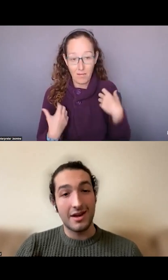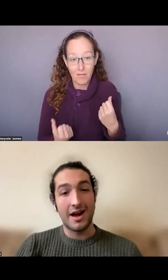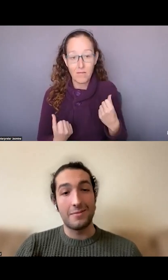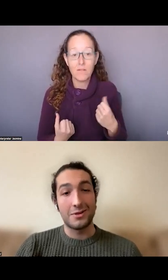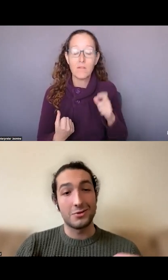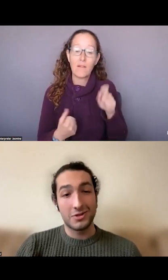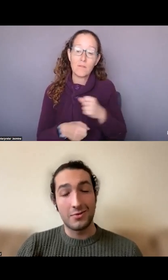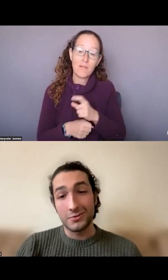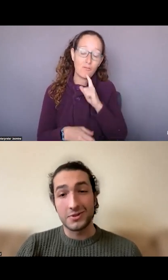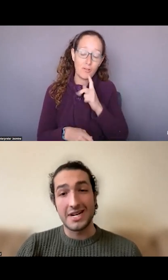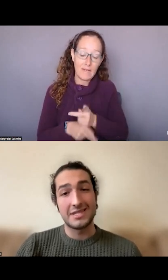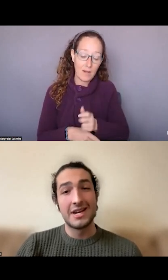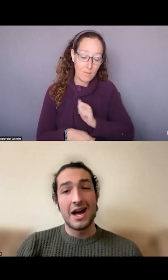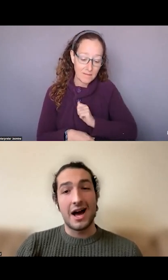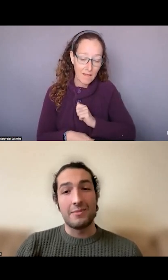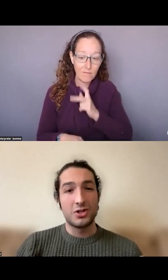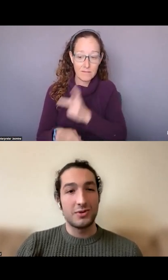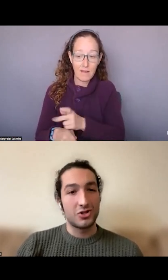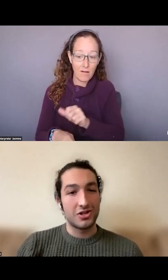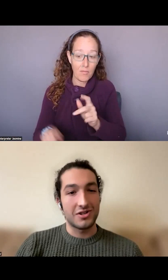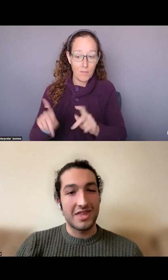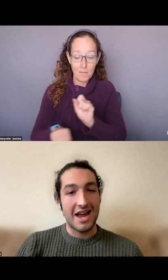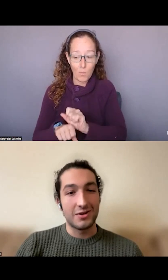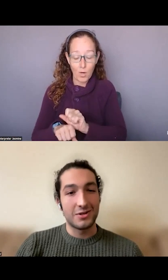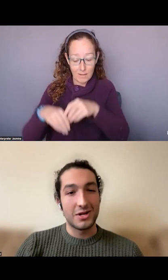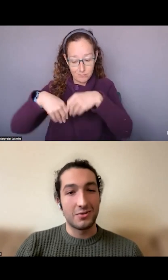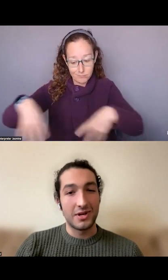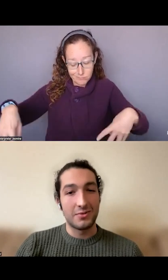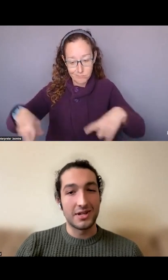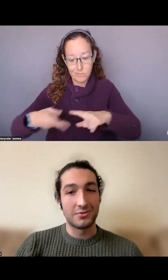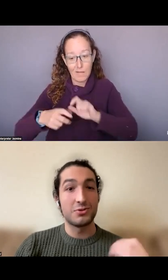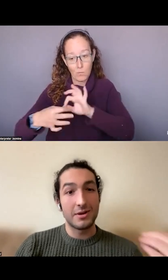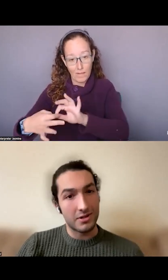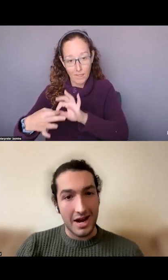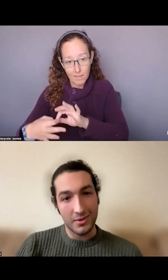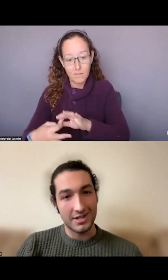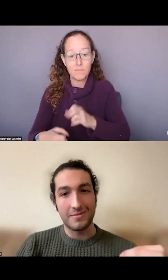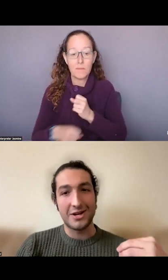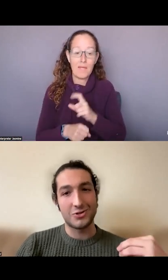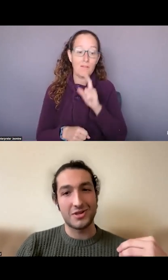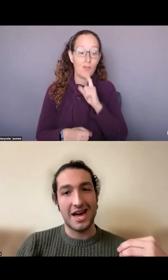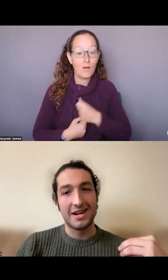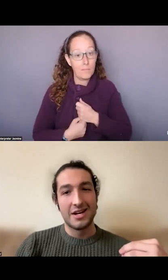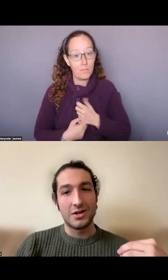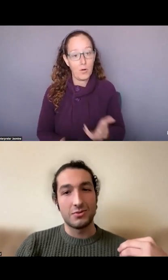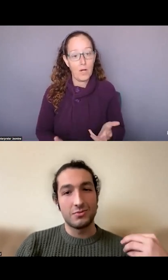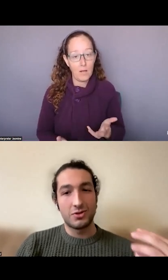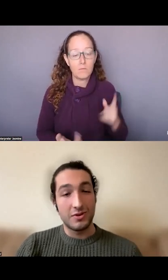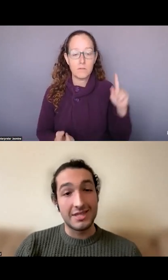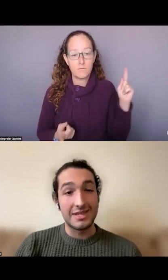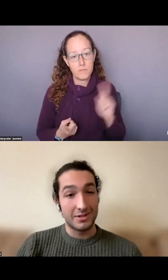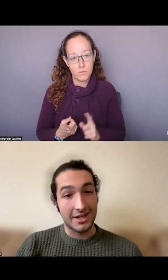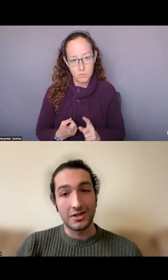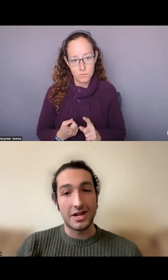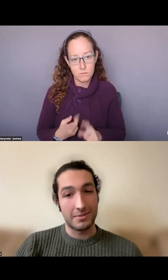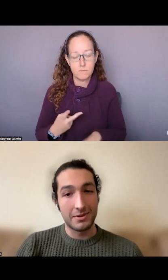with, and those that work for us, to ensure that we are reducing burnout. We are making sure that